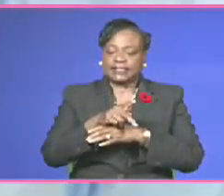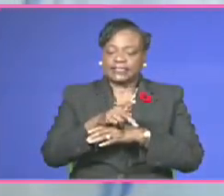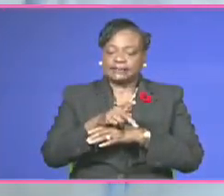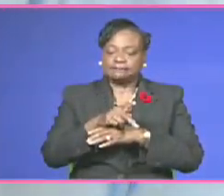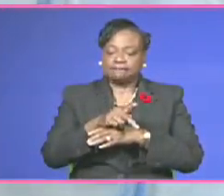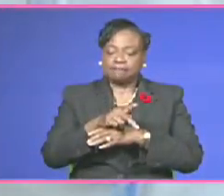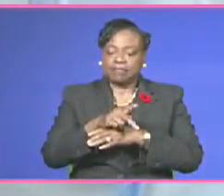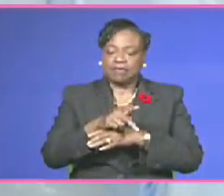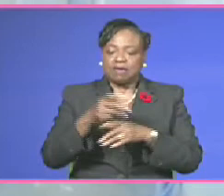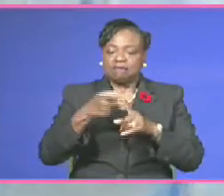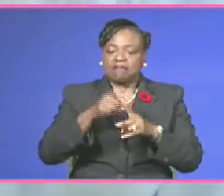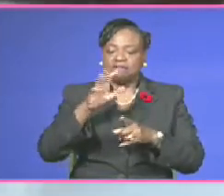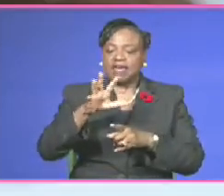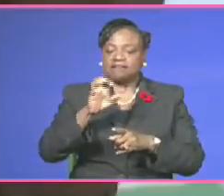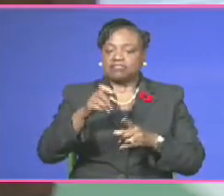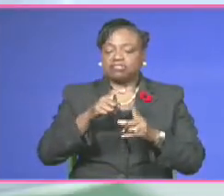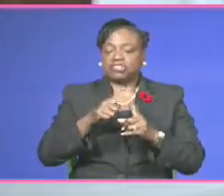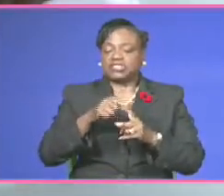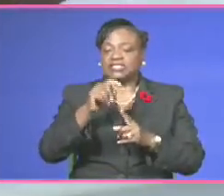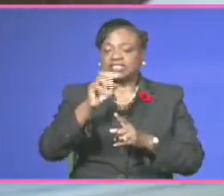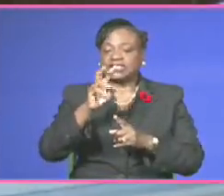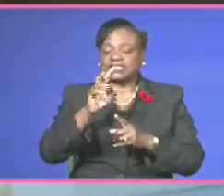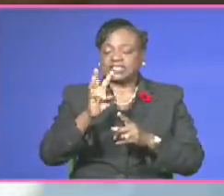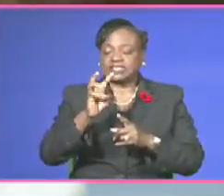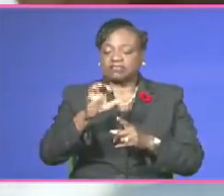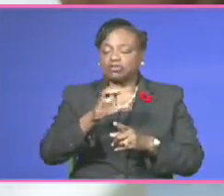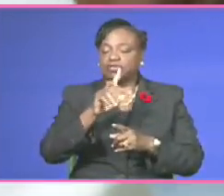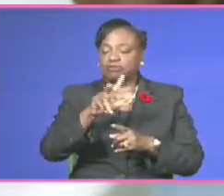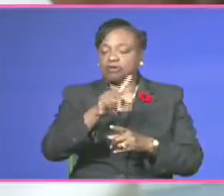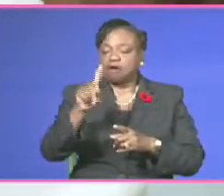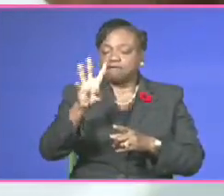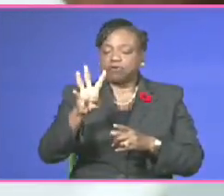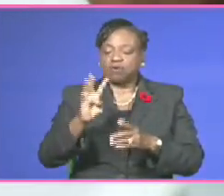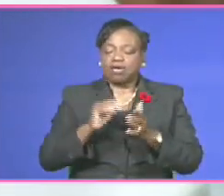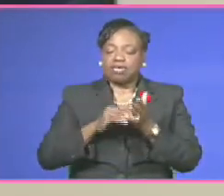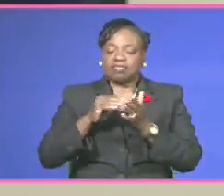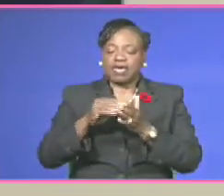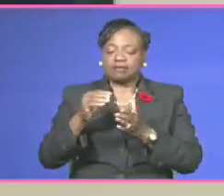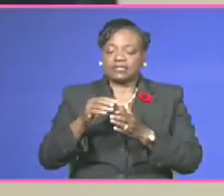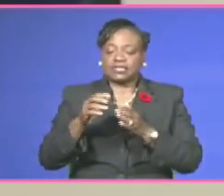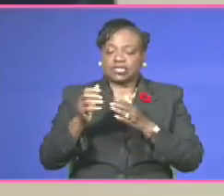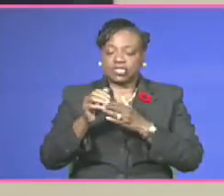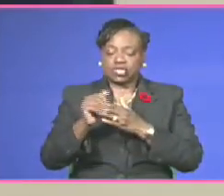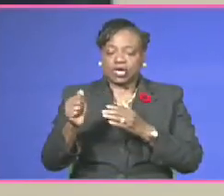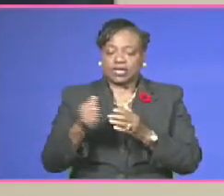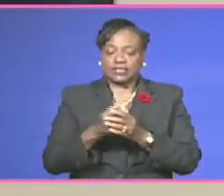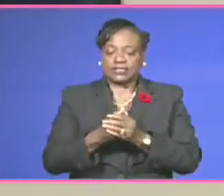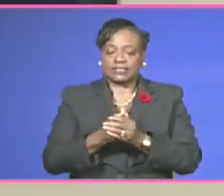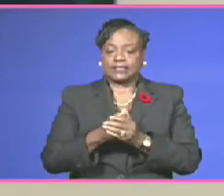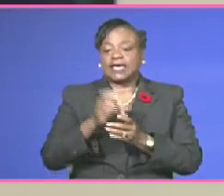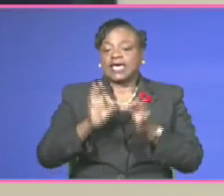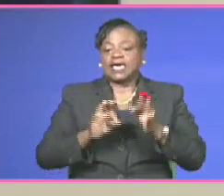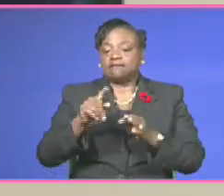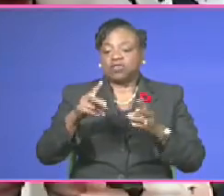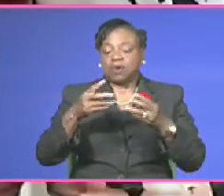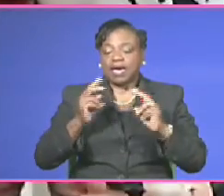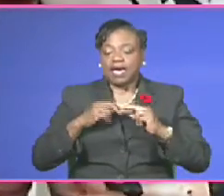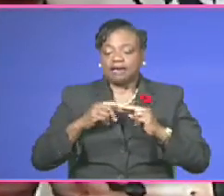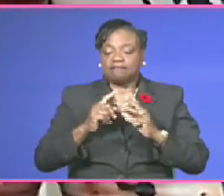from $500, $600 to $3,000, $4,000. So if you have any other consumer-related issues, email me at